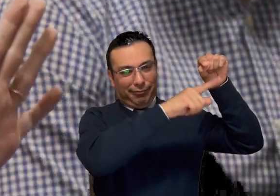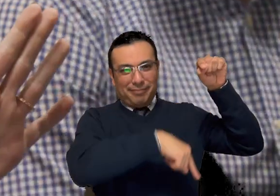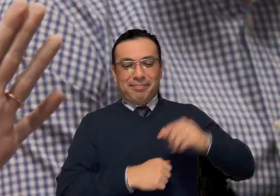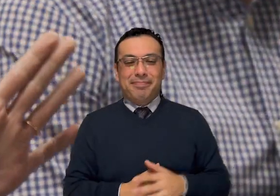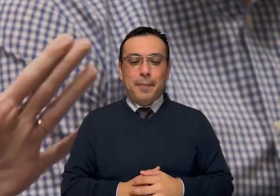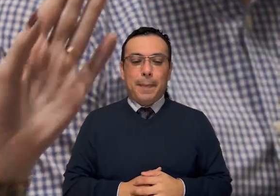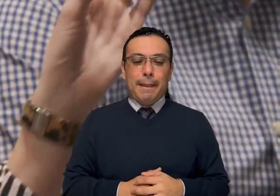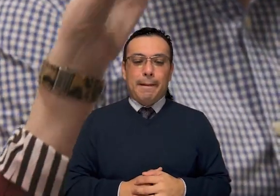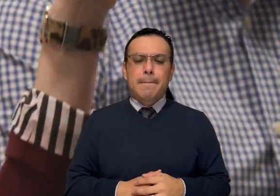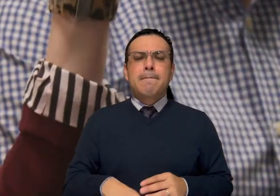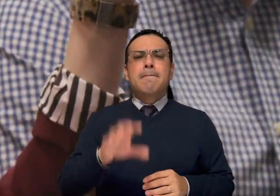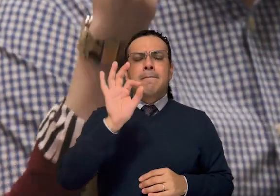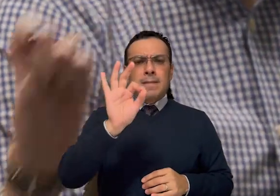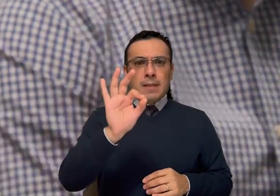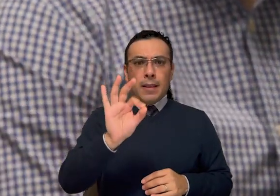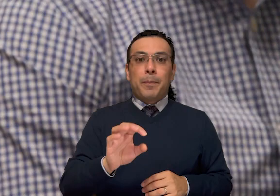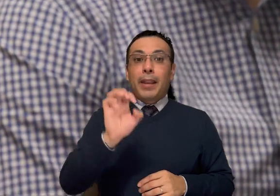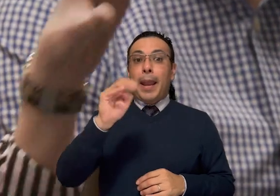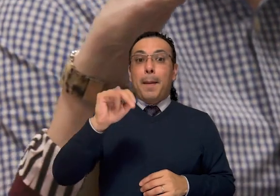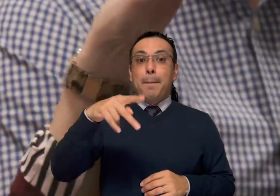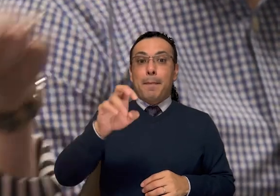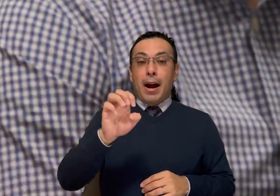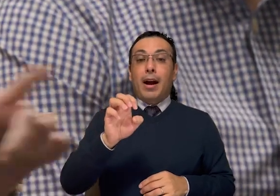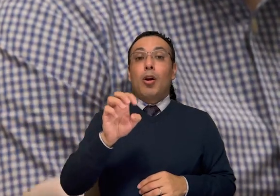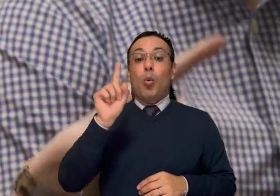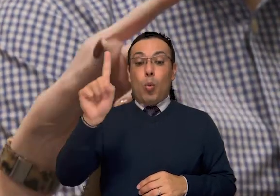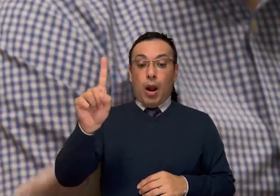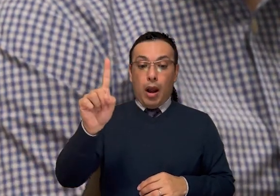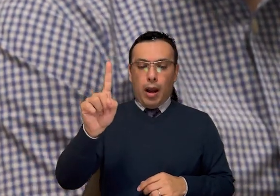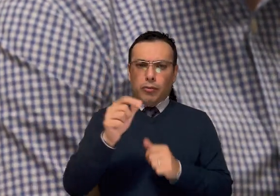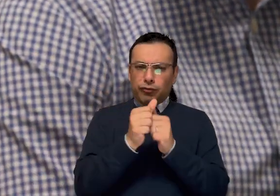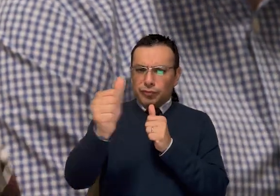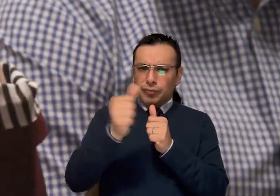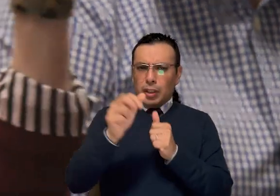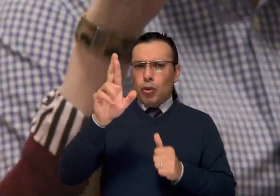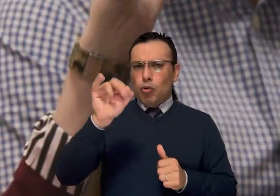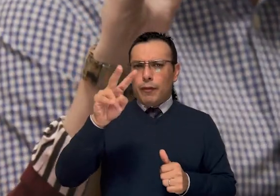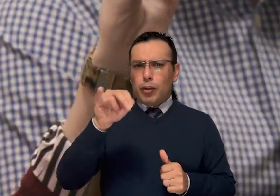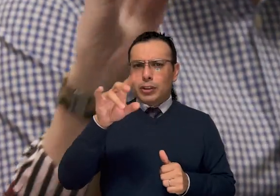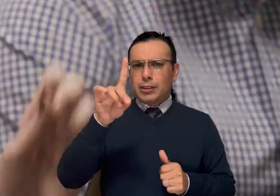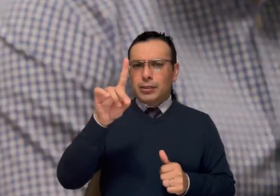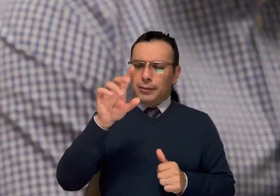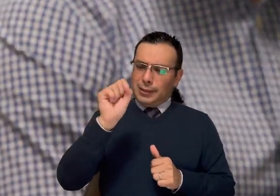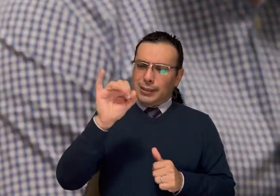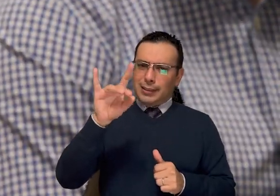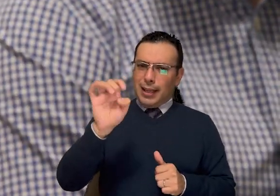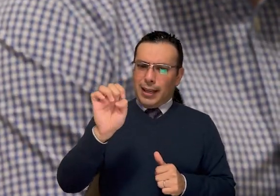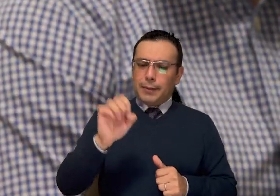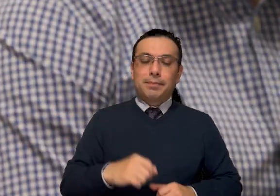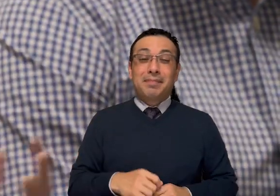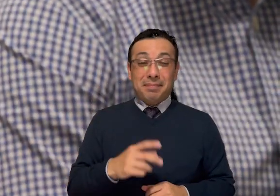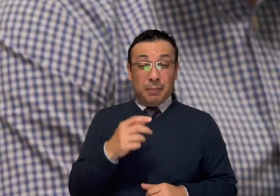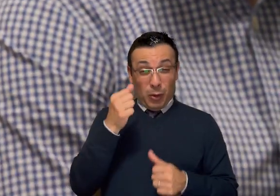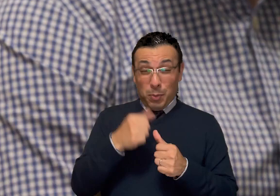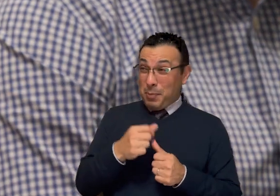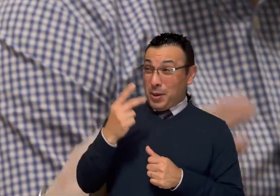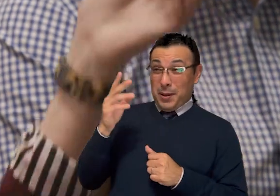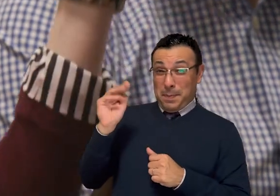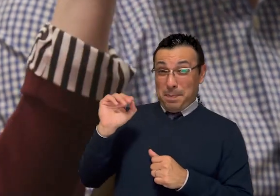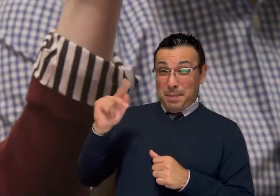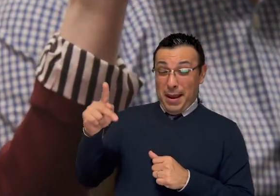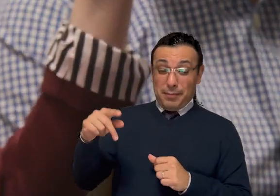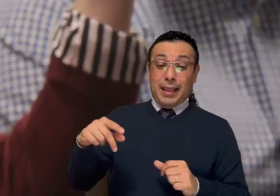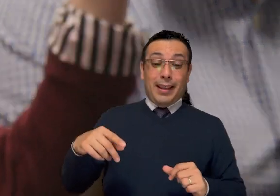you recall the map, you have it's kind of a pizza slice shape. So at the closest point, it's 15 miles from Long